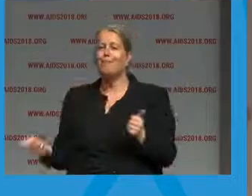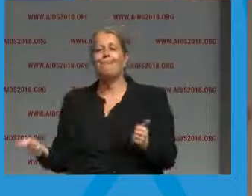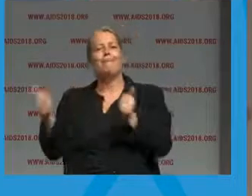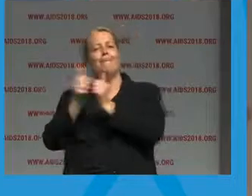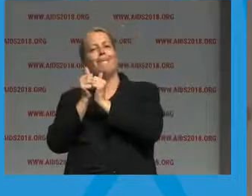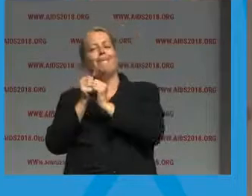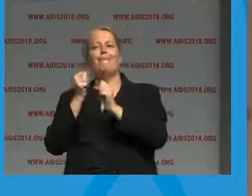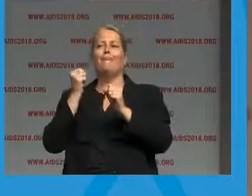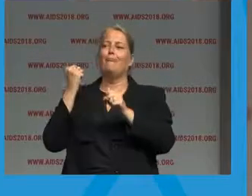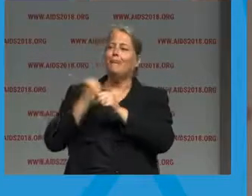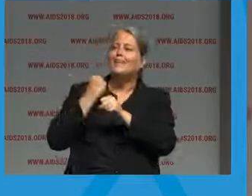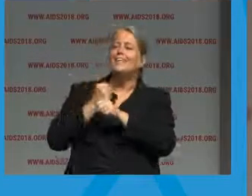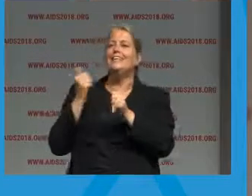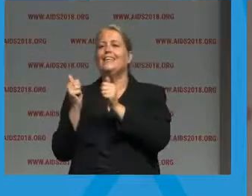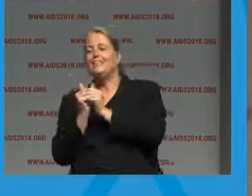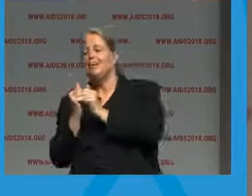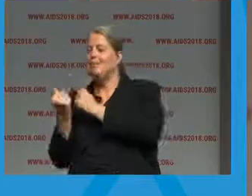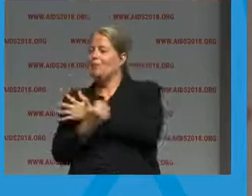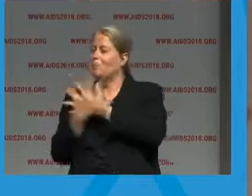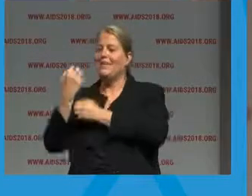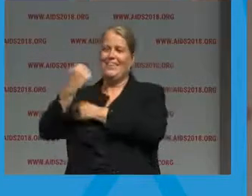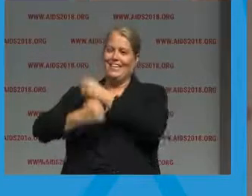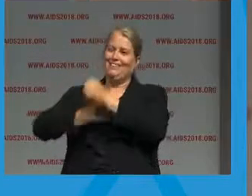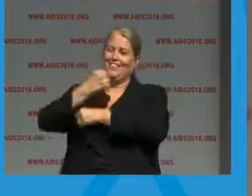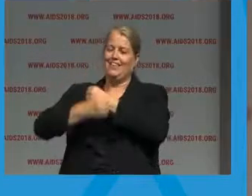for many, many years, Paul Farmer.